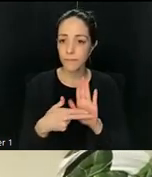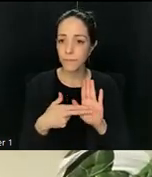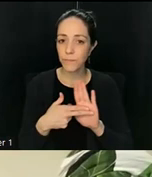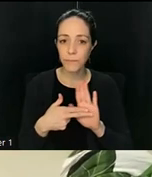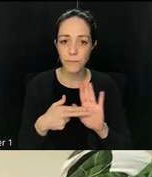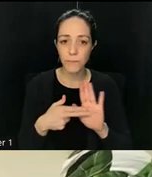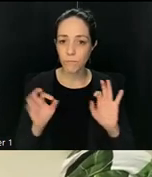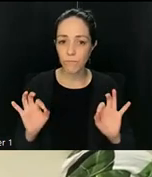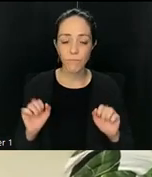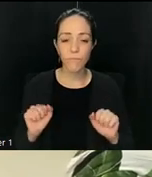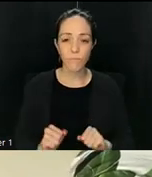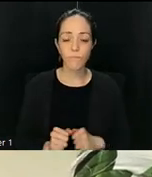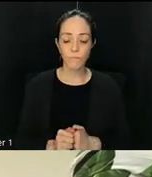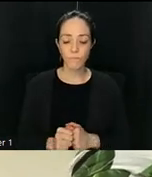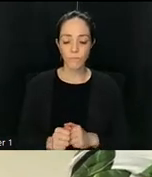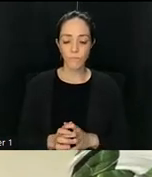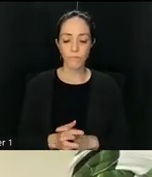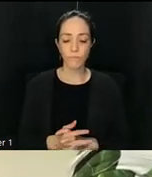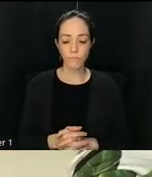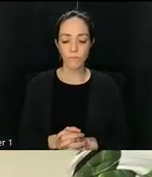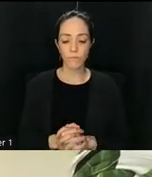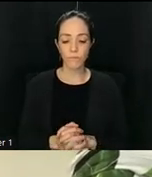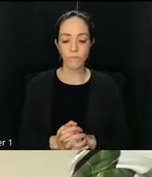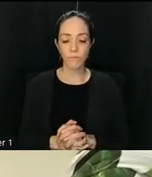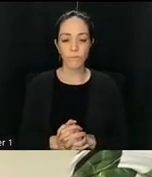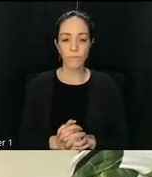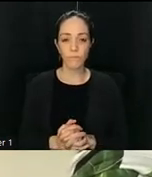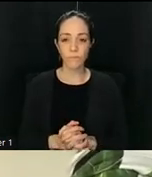Possible, please. Sure, just a second.